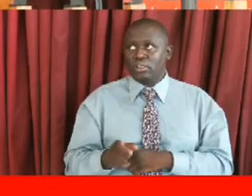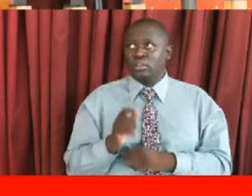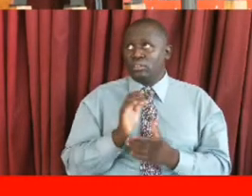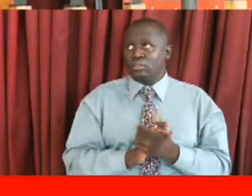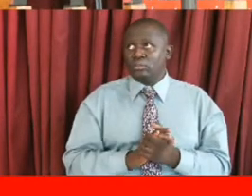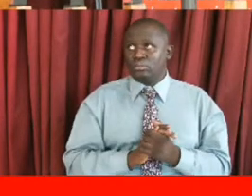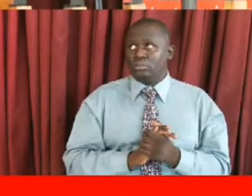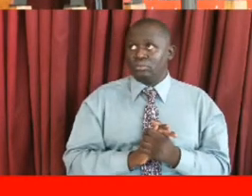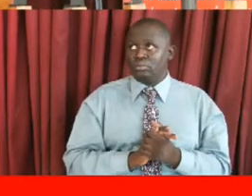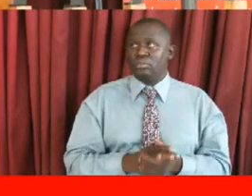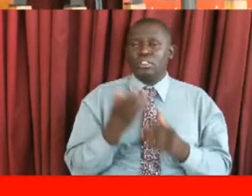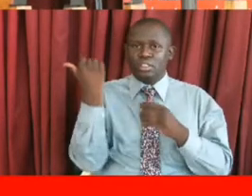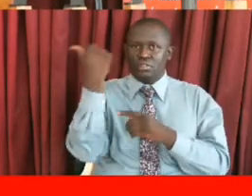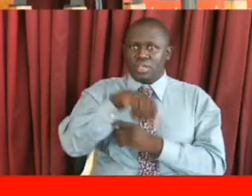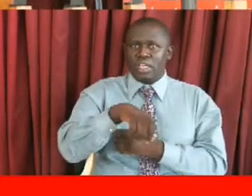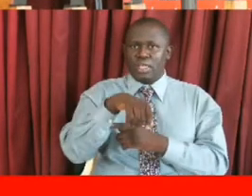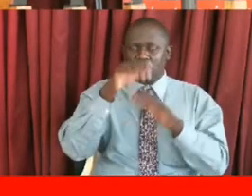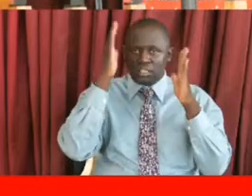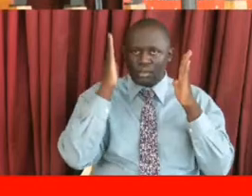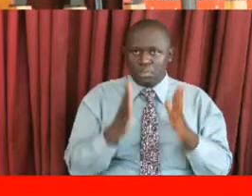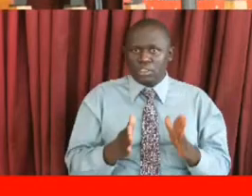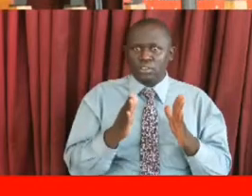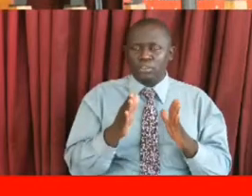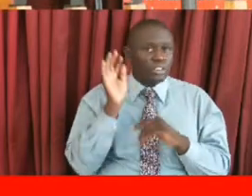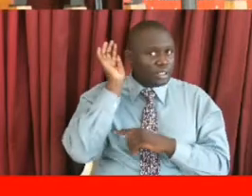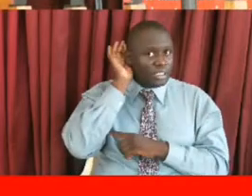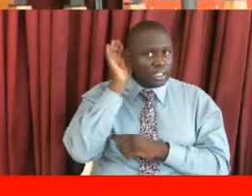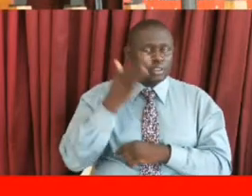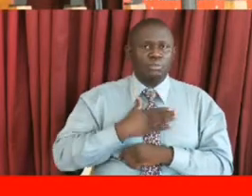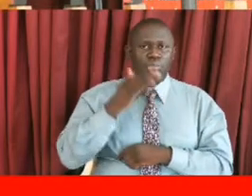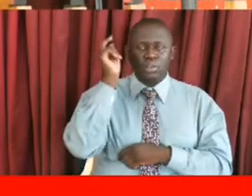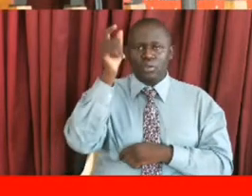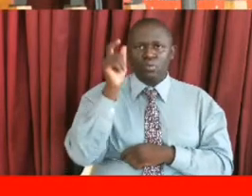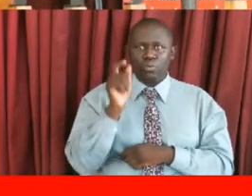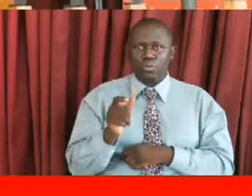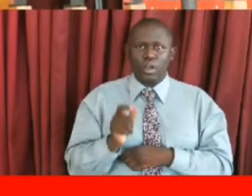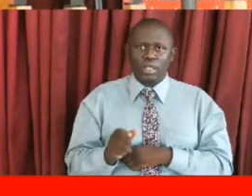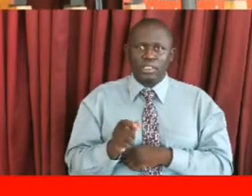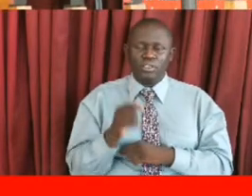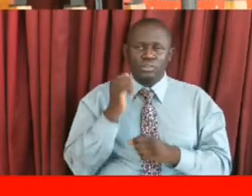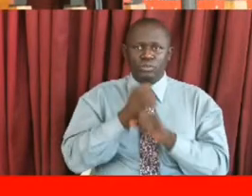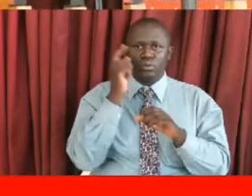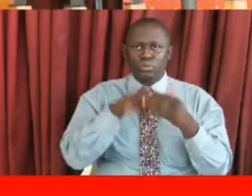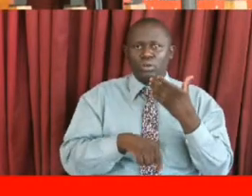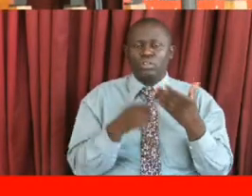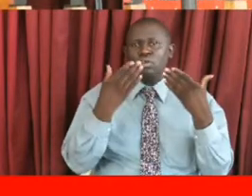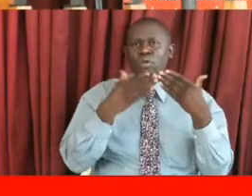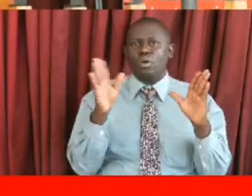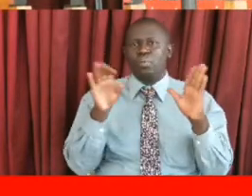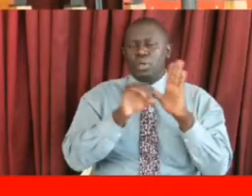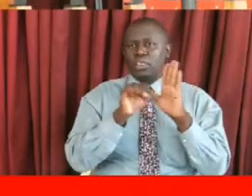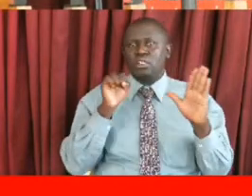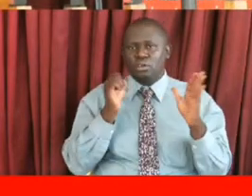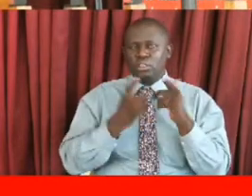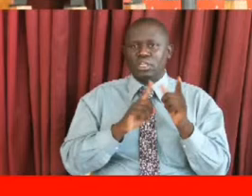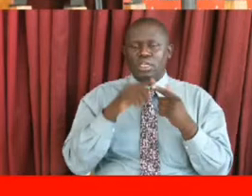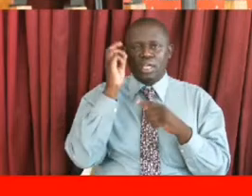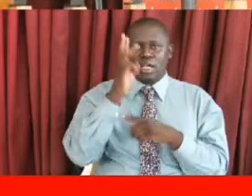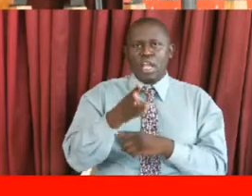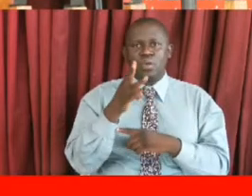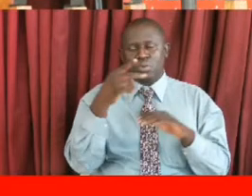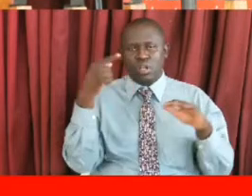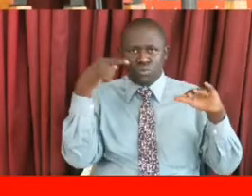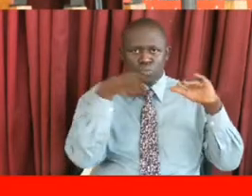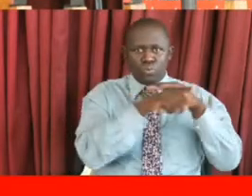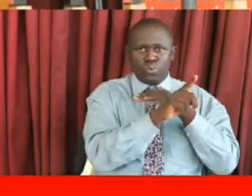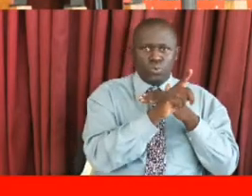If any man hear my word open the door I will come into and I will